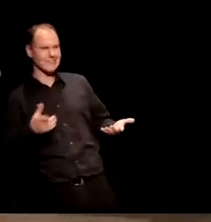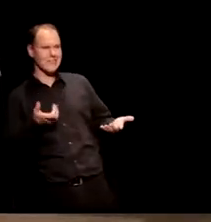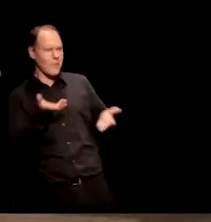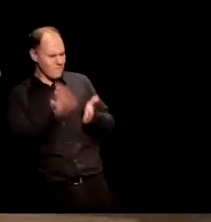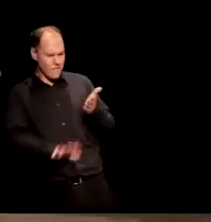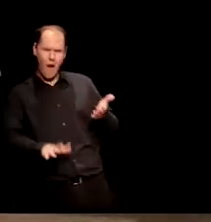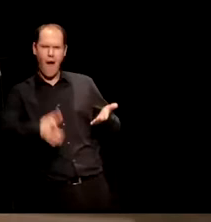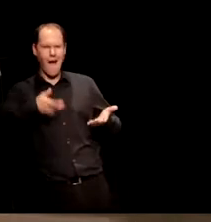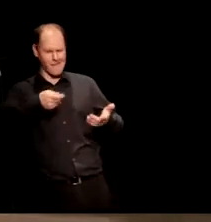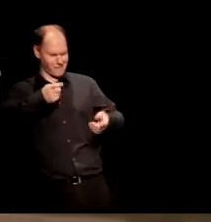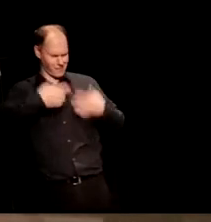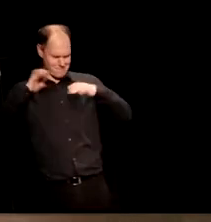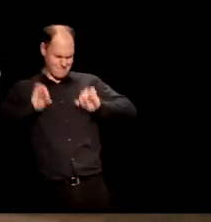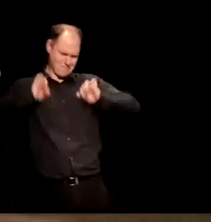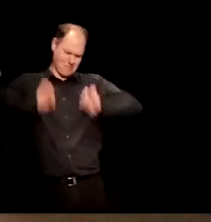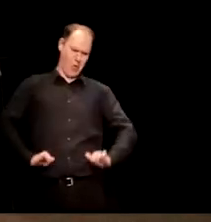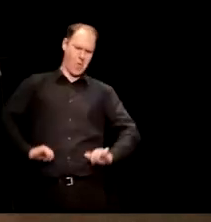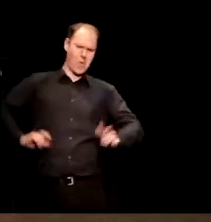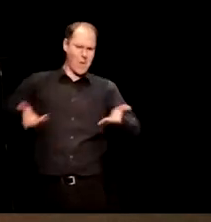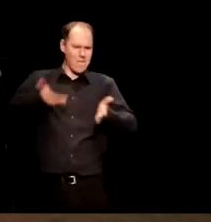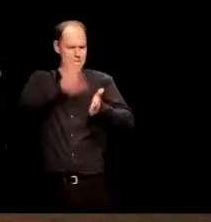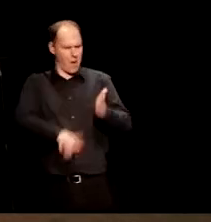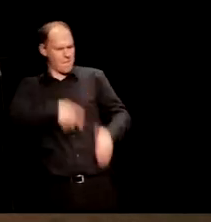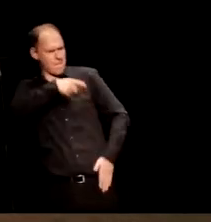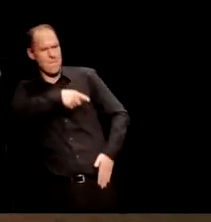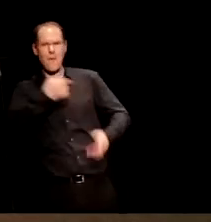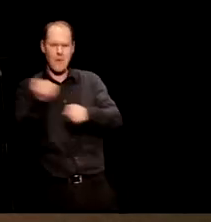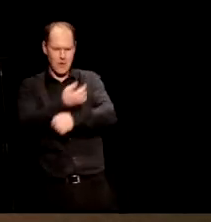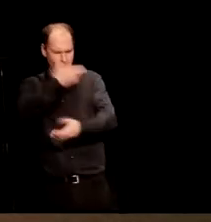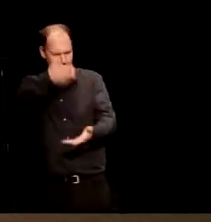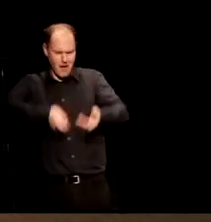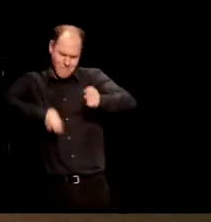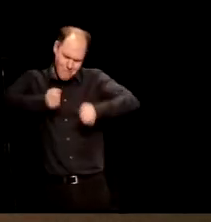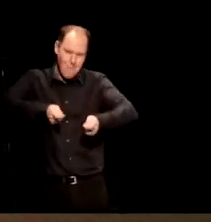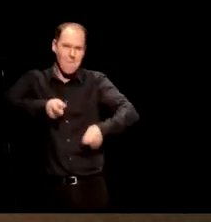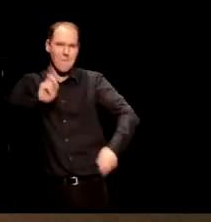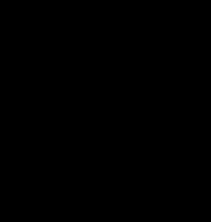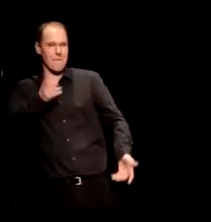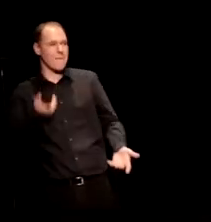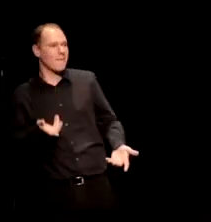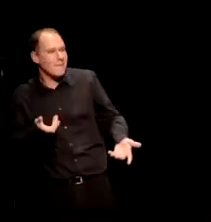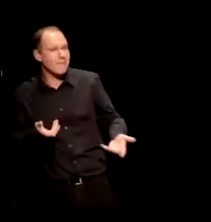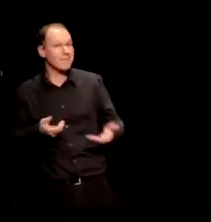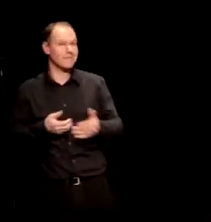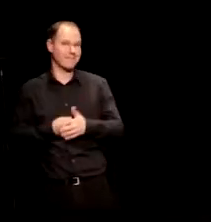Where'd you get that suit of clothes? And what are you doing to that drum?